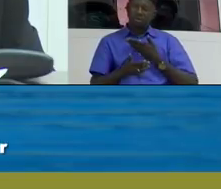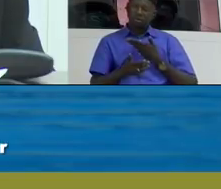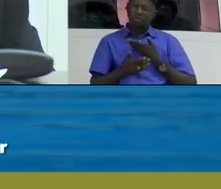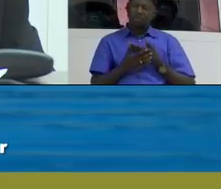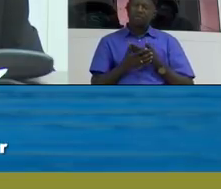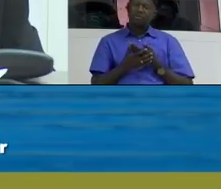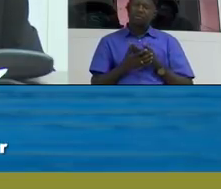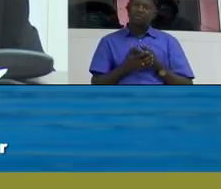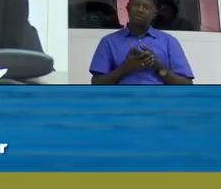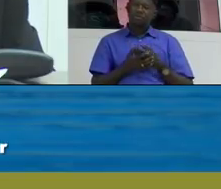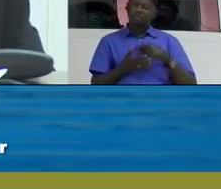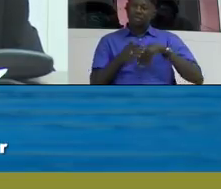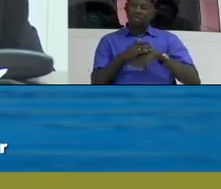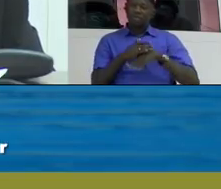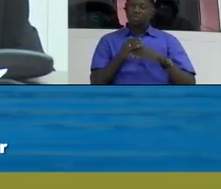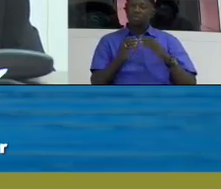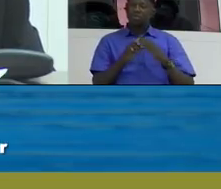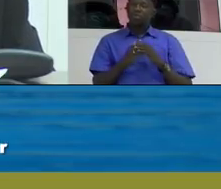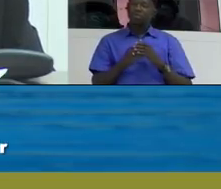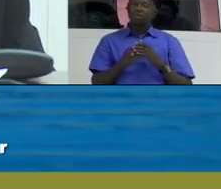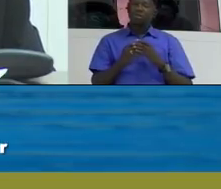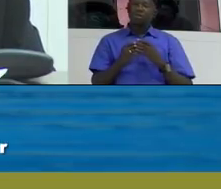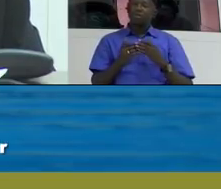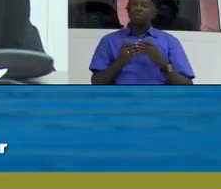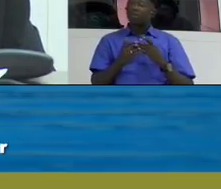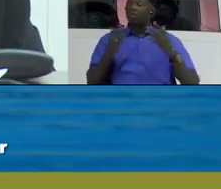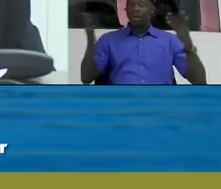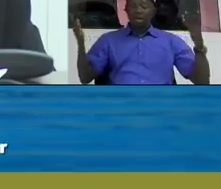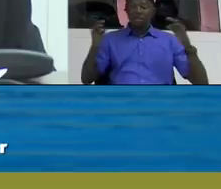in mass communication, mass media,